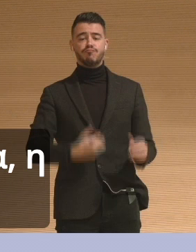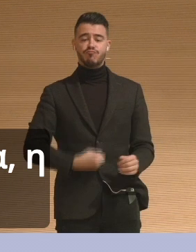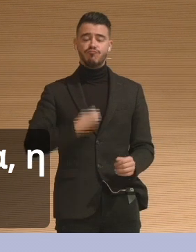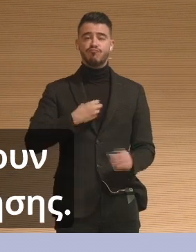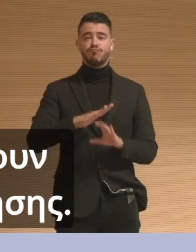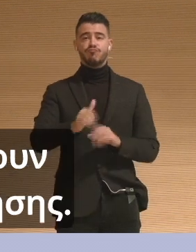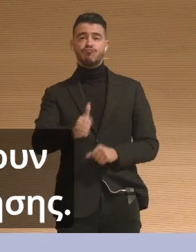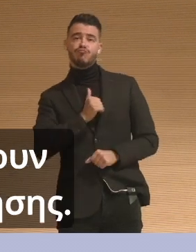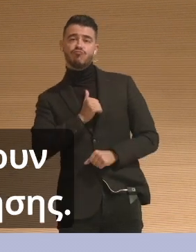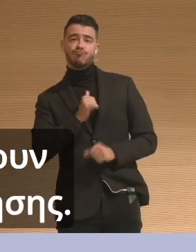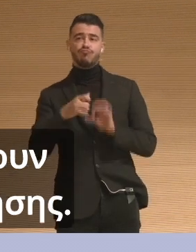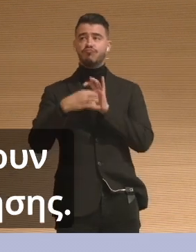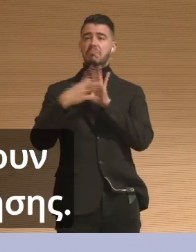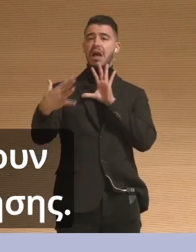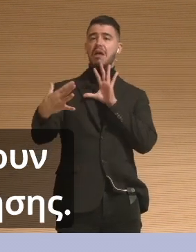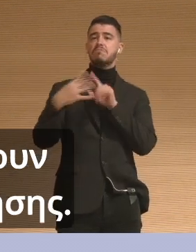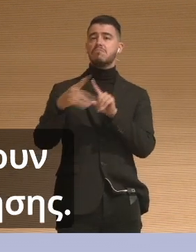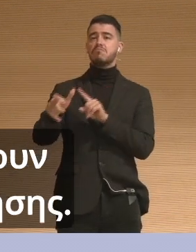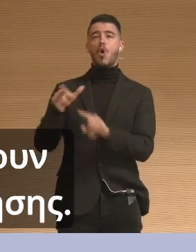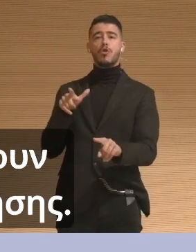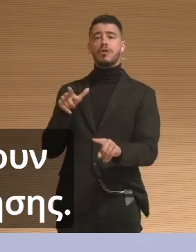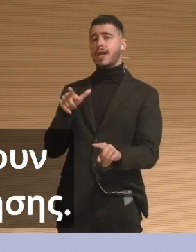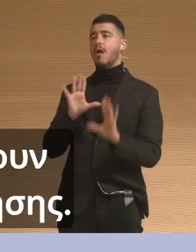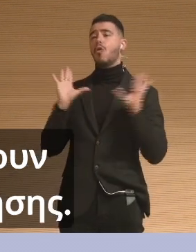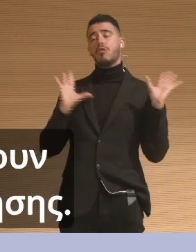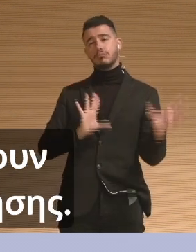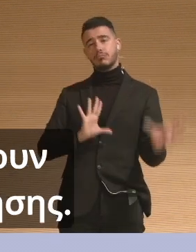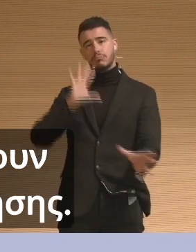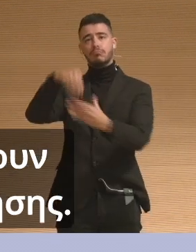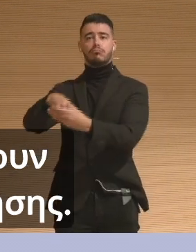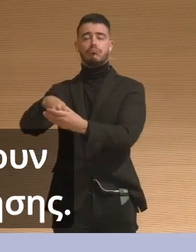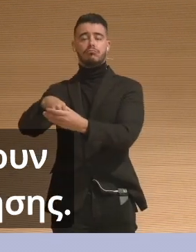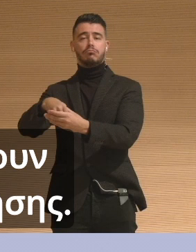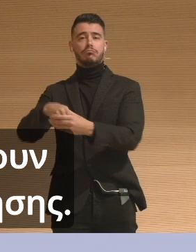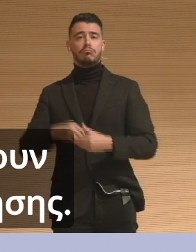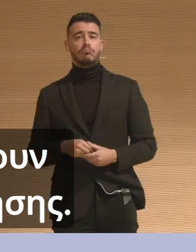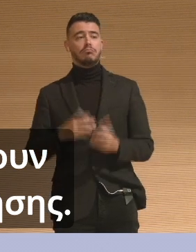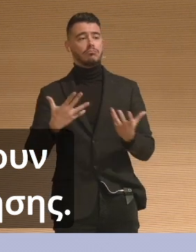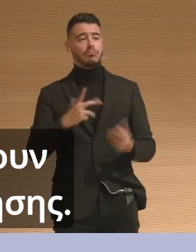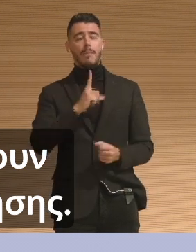seeking help, and therefore more people may be more willing to seek support